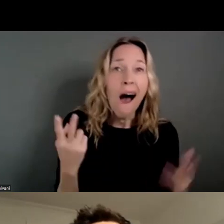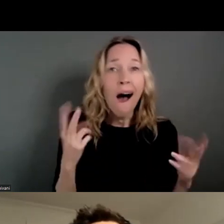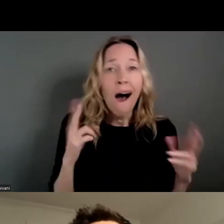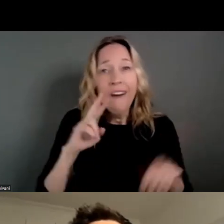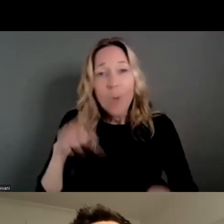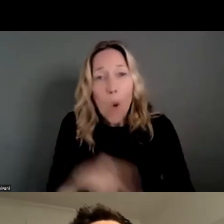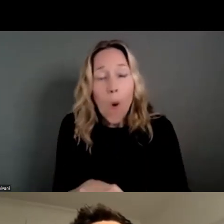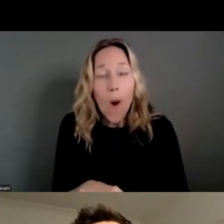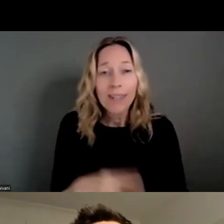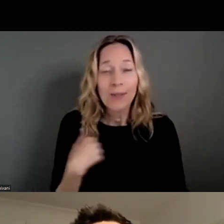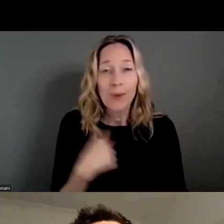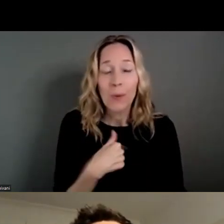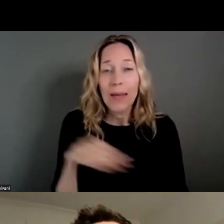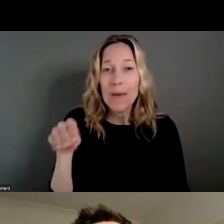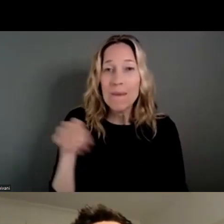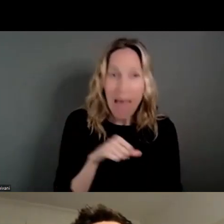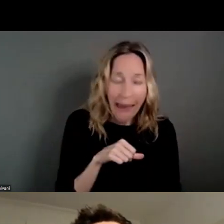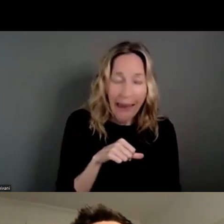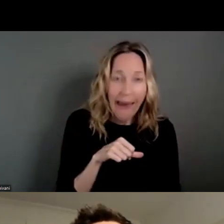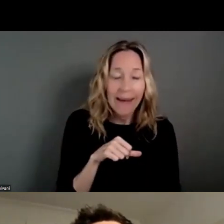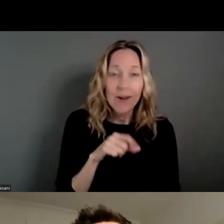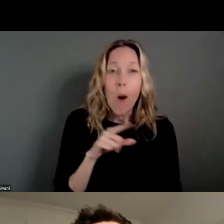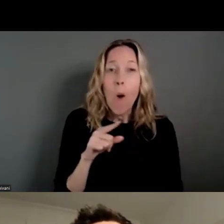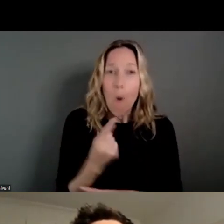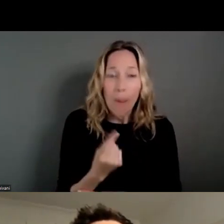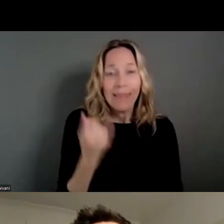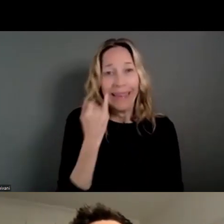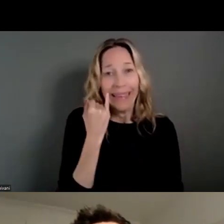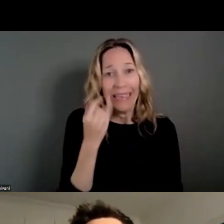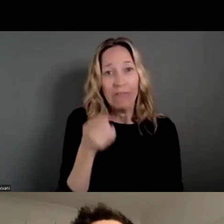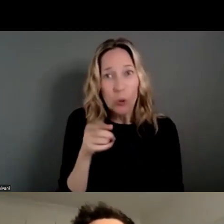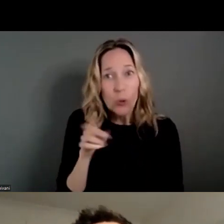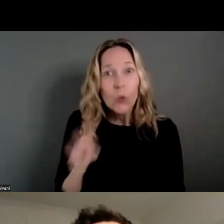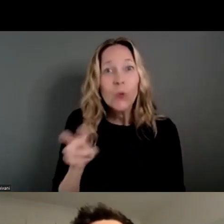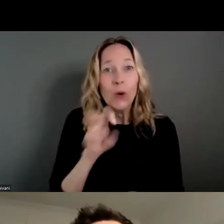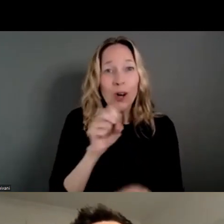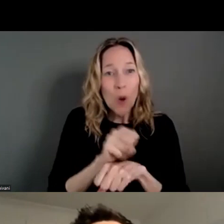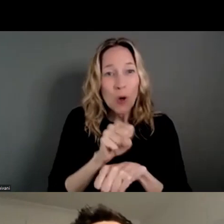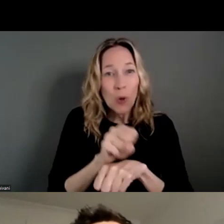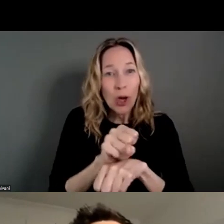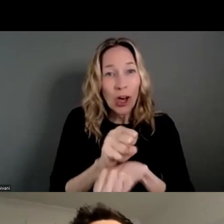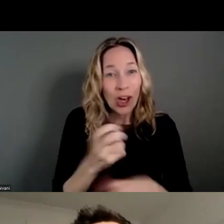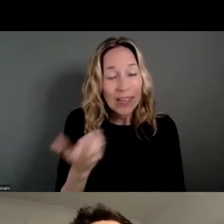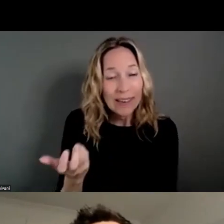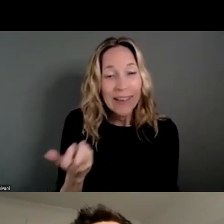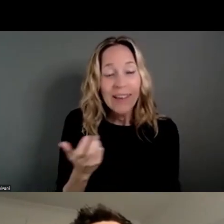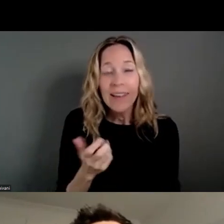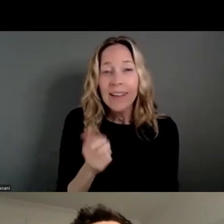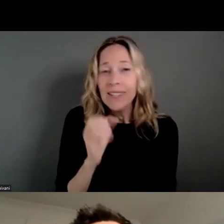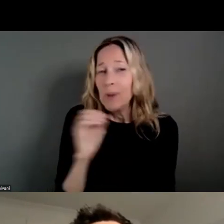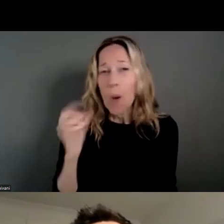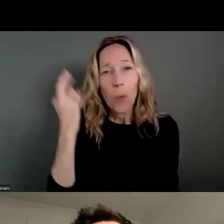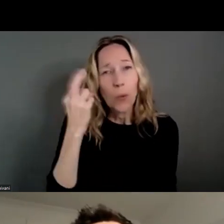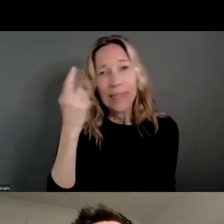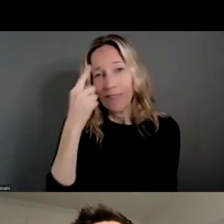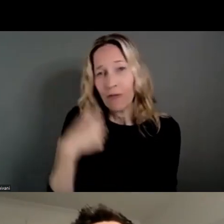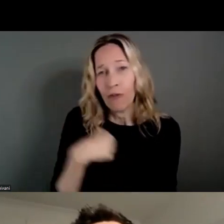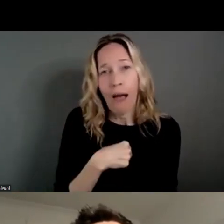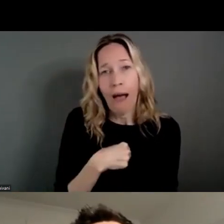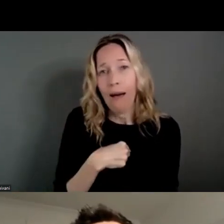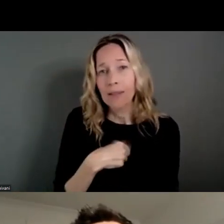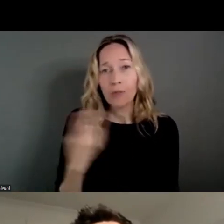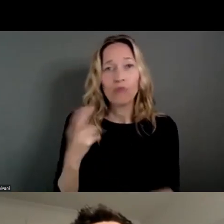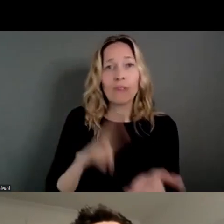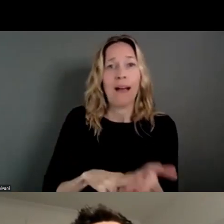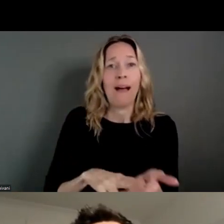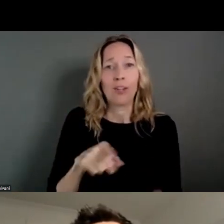you know, there's no point in us trying to take somebody on if we don't feel it can work for all of us. I